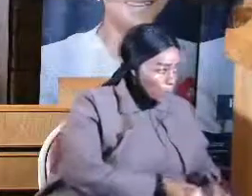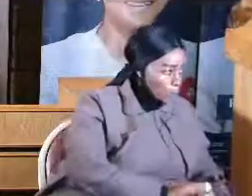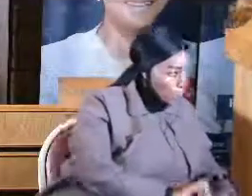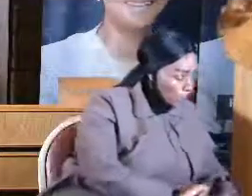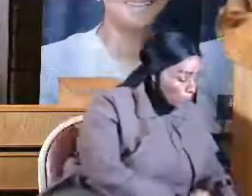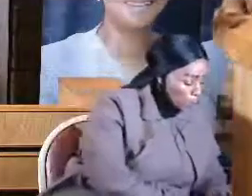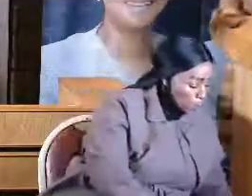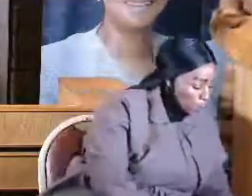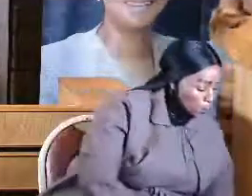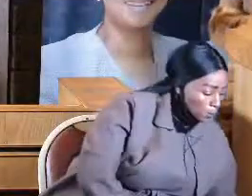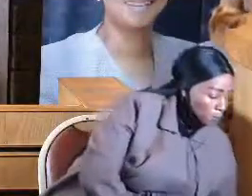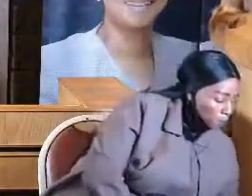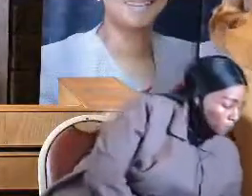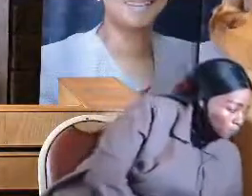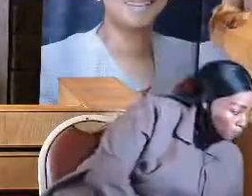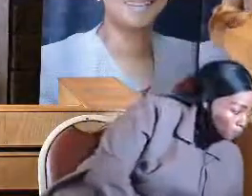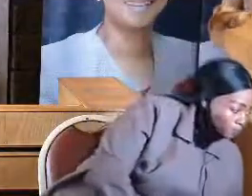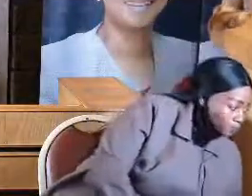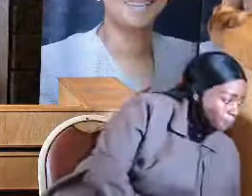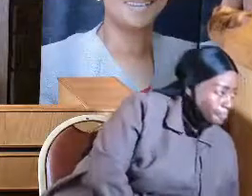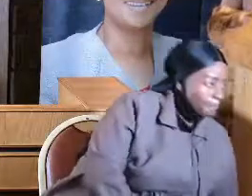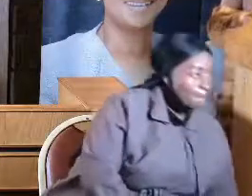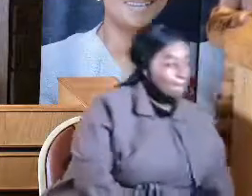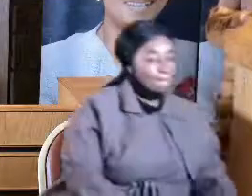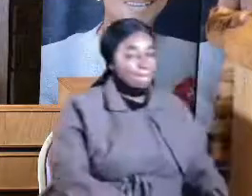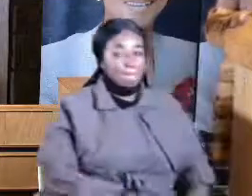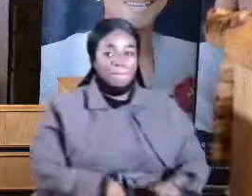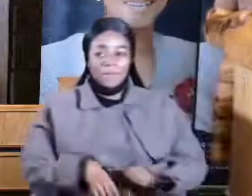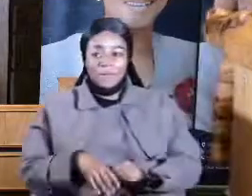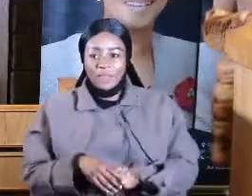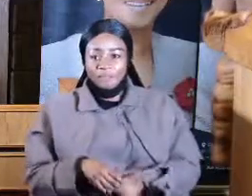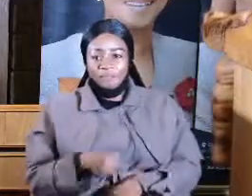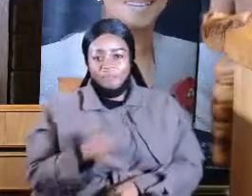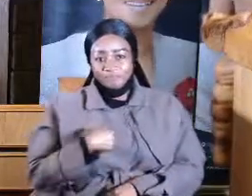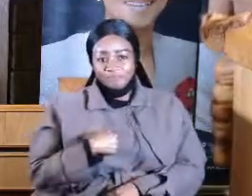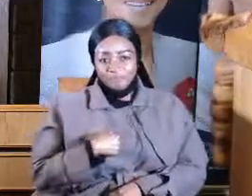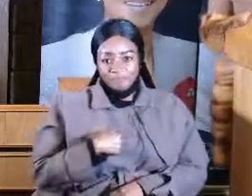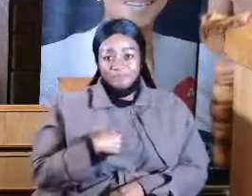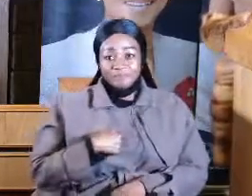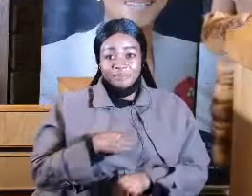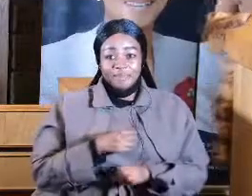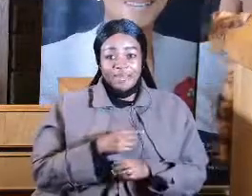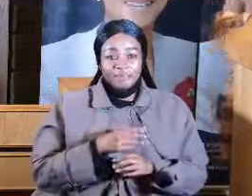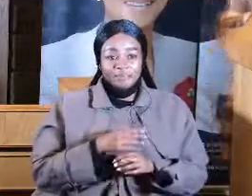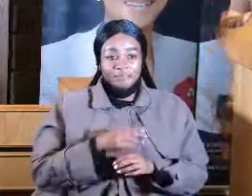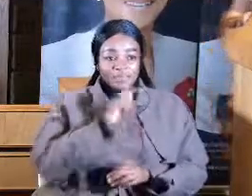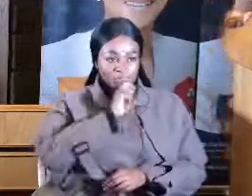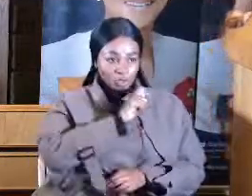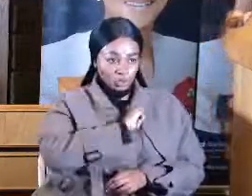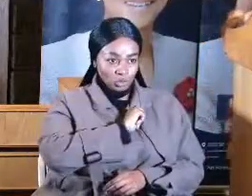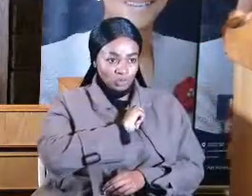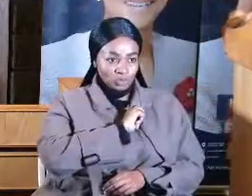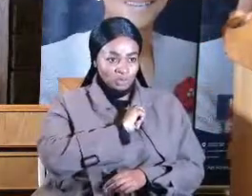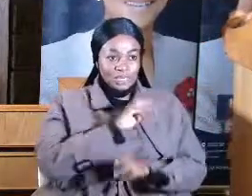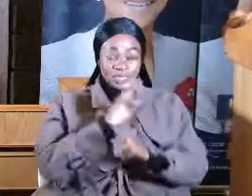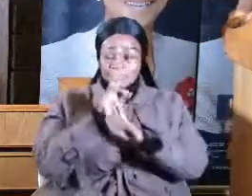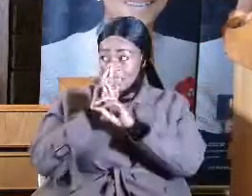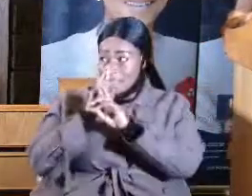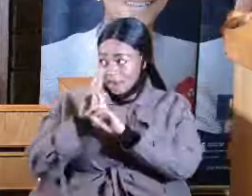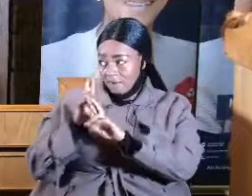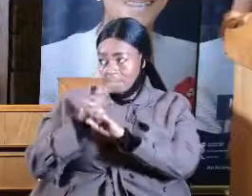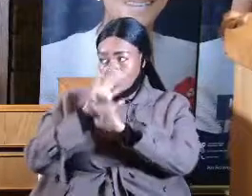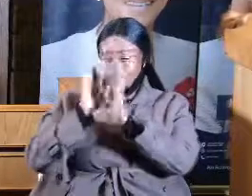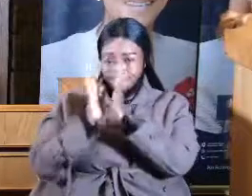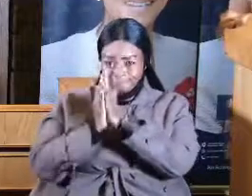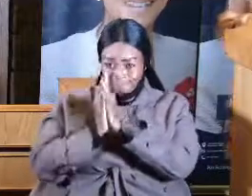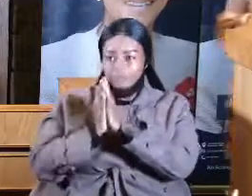Thank you, Ms. Zonke. I indeed anticipated well. There's so much hope in everything that she